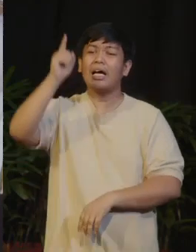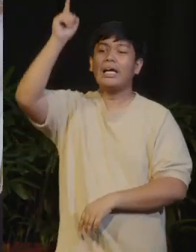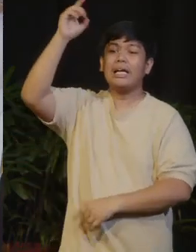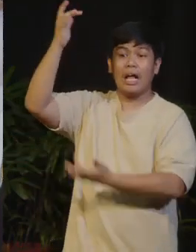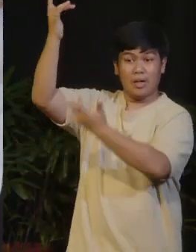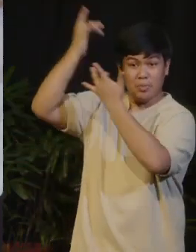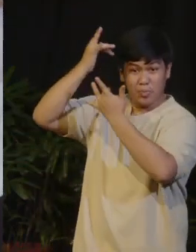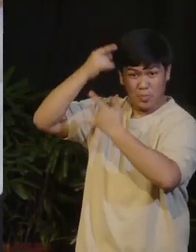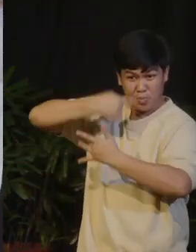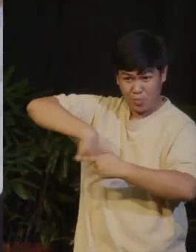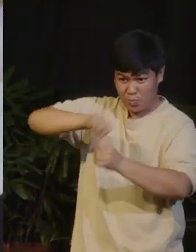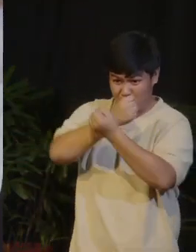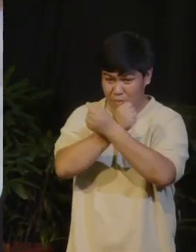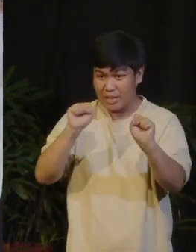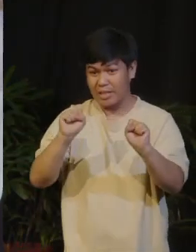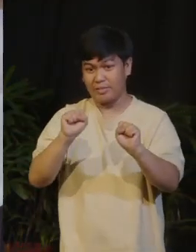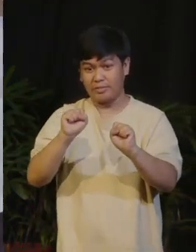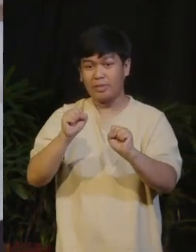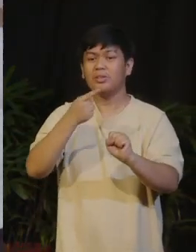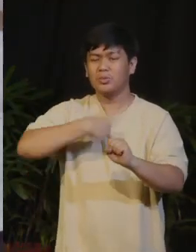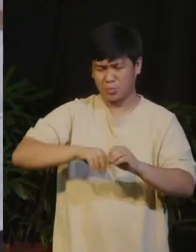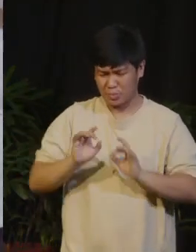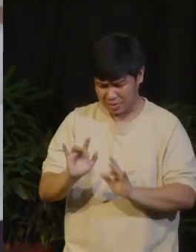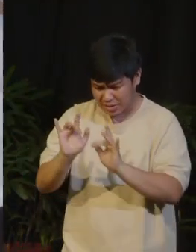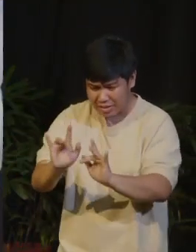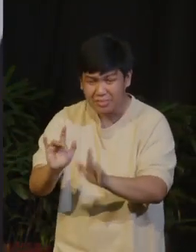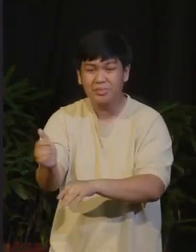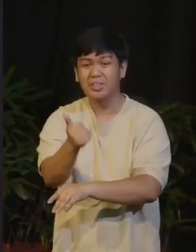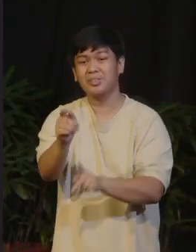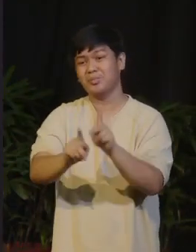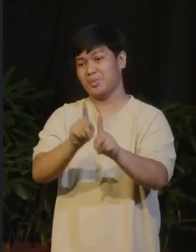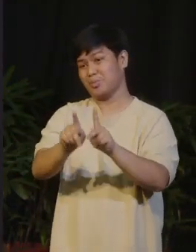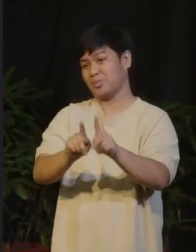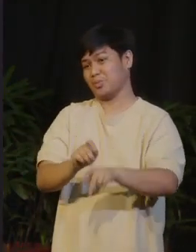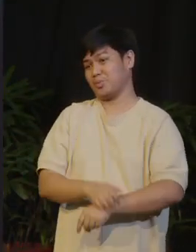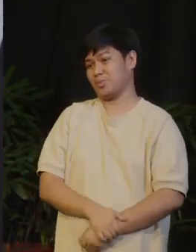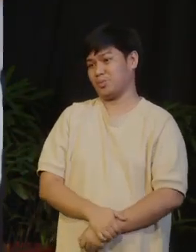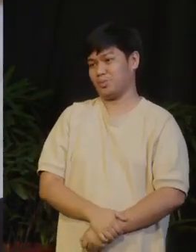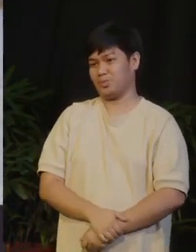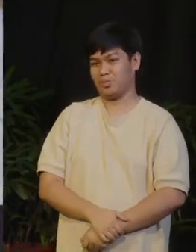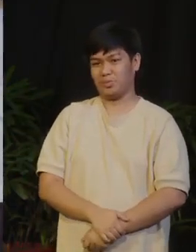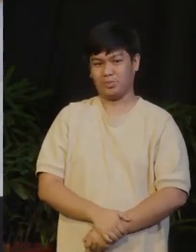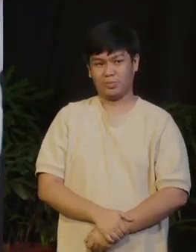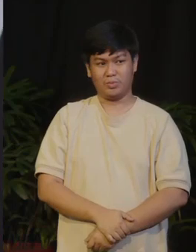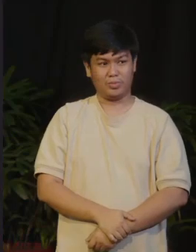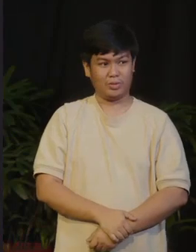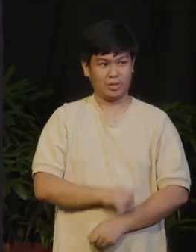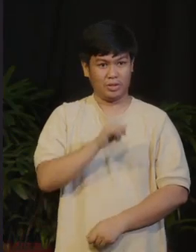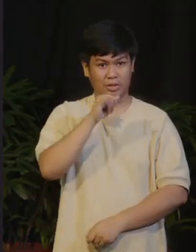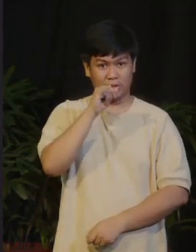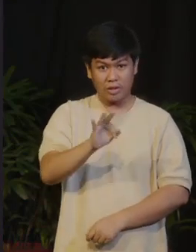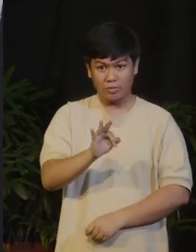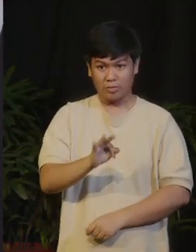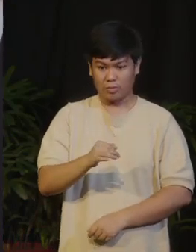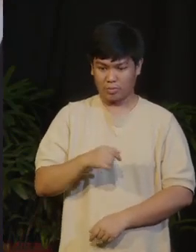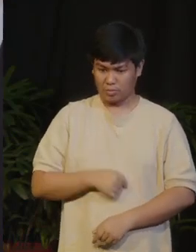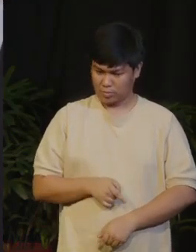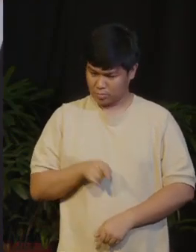merciful. Kung paano tayo manghusga ng ating kapwa, ganon din tayo huhusgahan ng ating